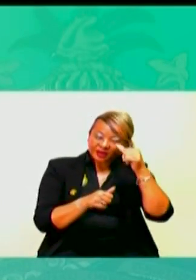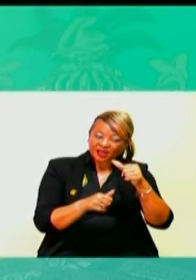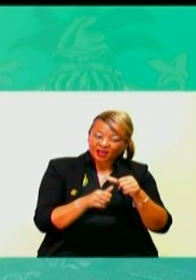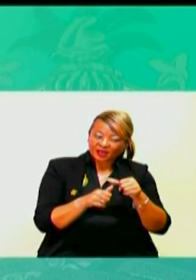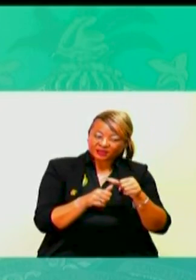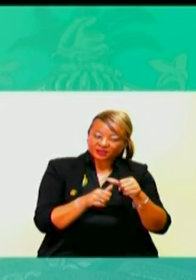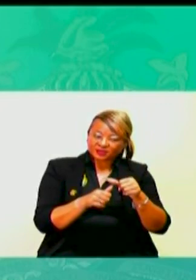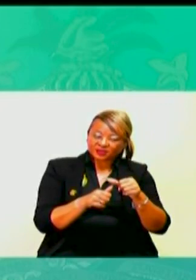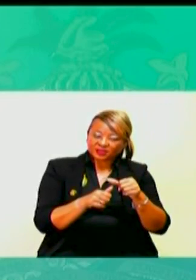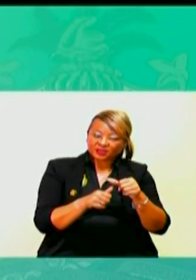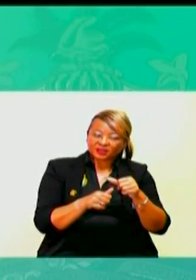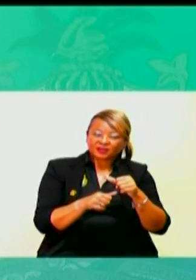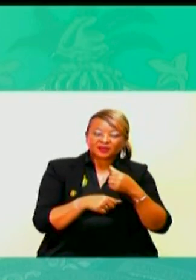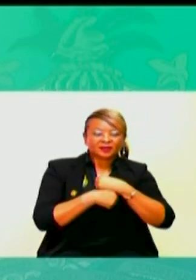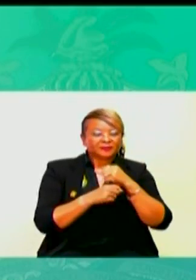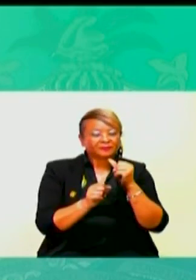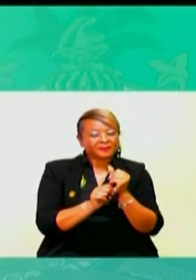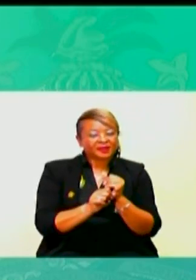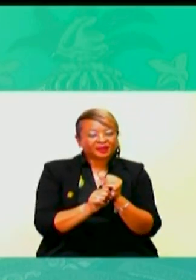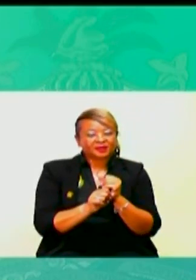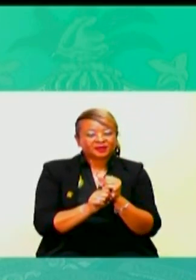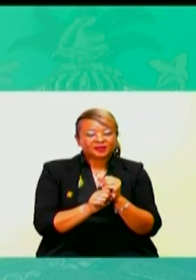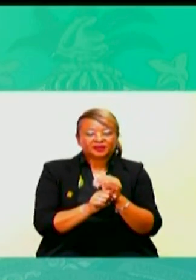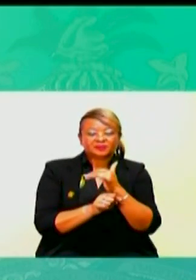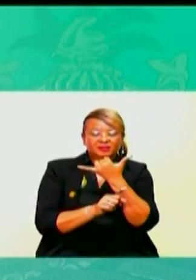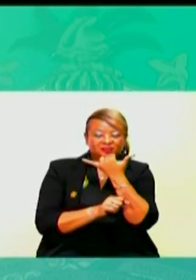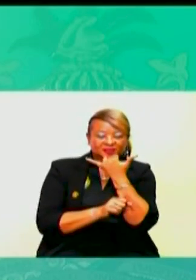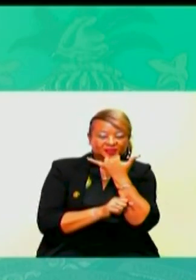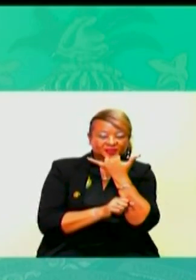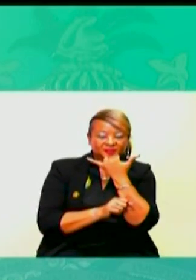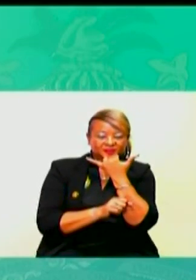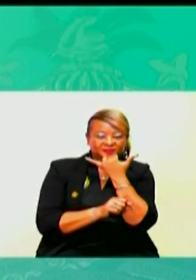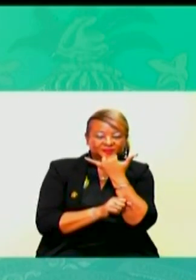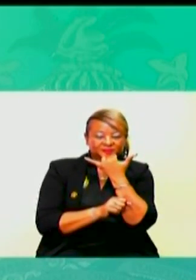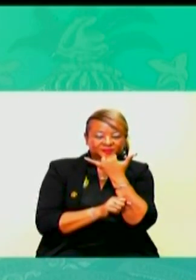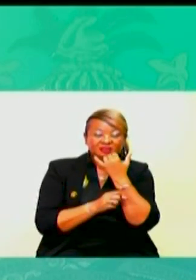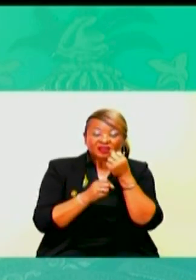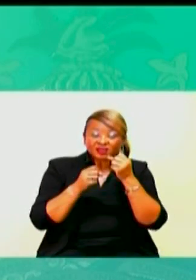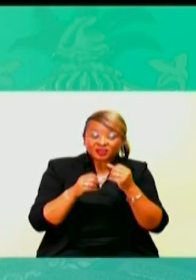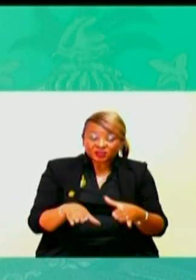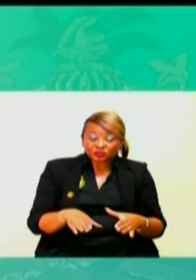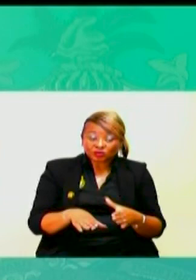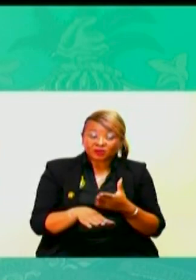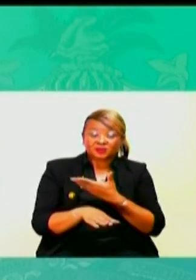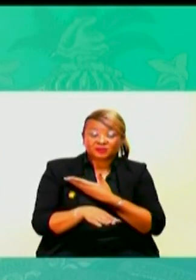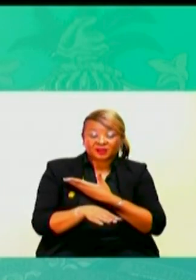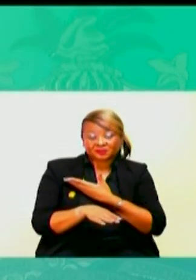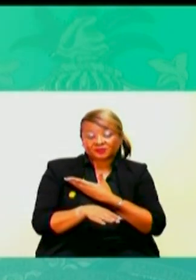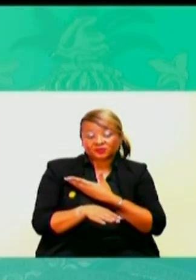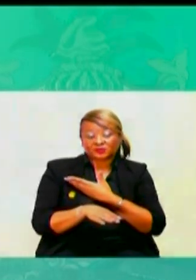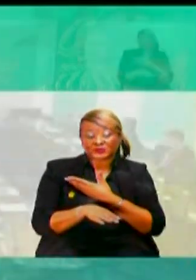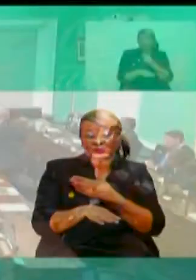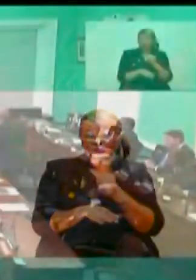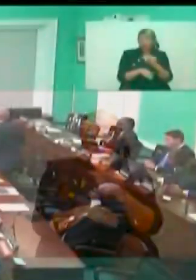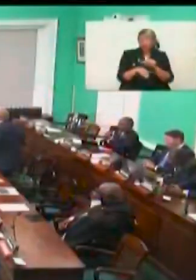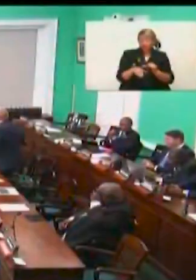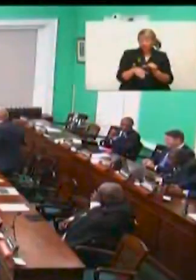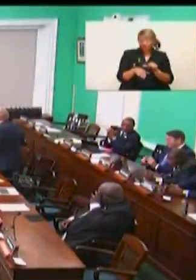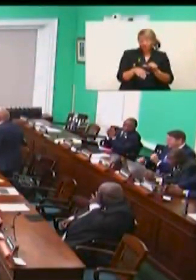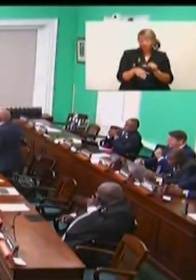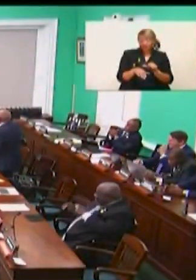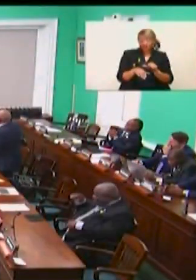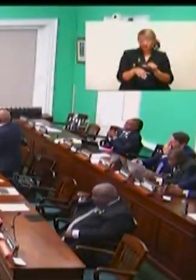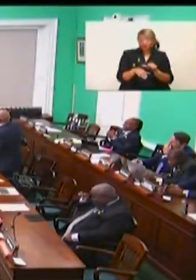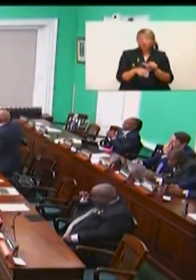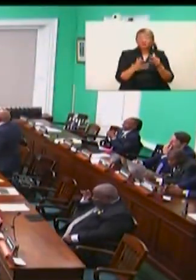he has made a tremendous blunder. He dropped the baby during the operation. That's what he did. Let me say this. No, let me